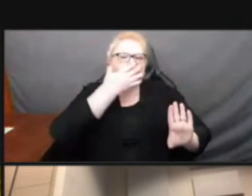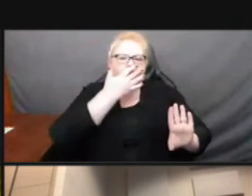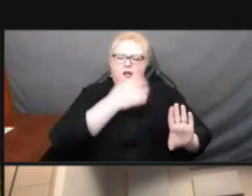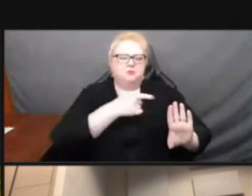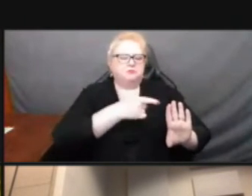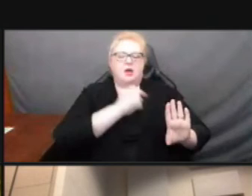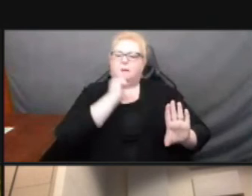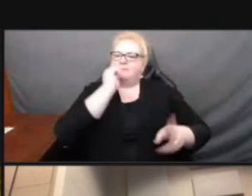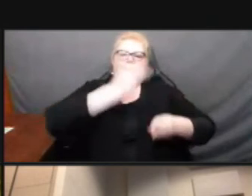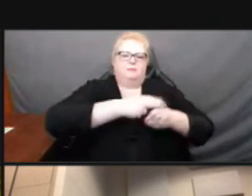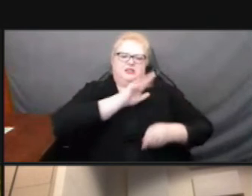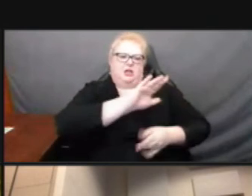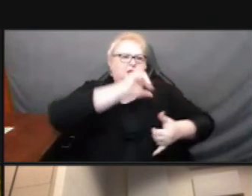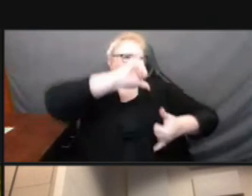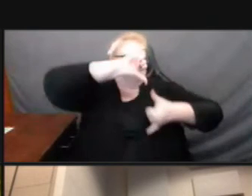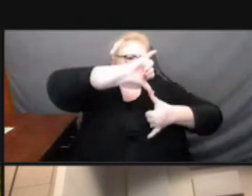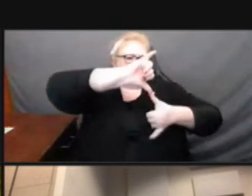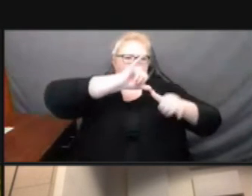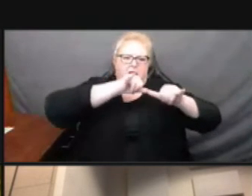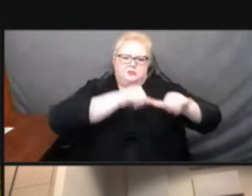but the policeman there